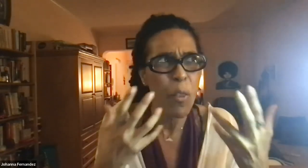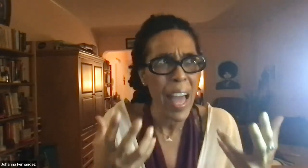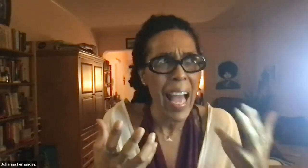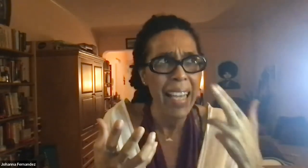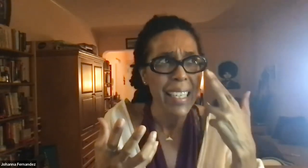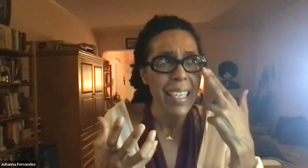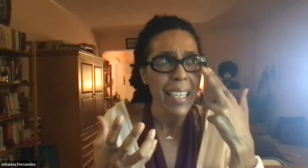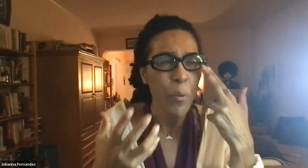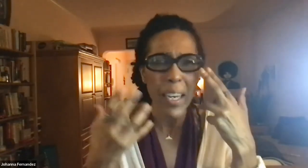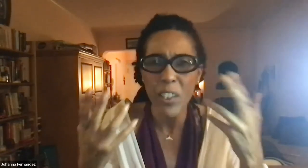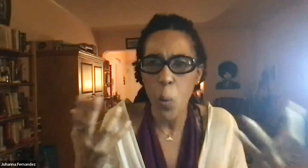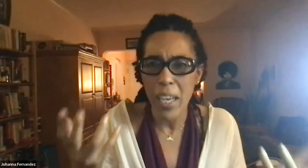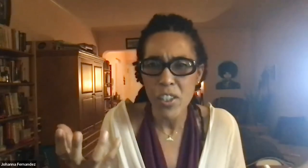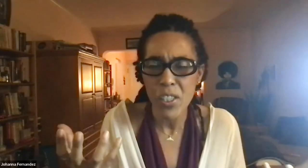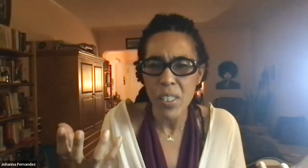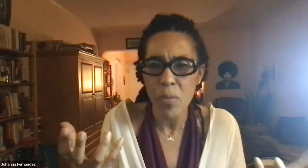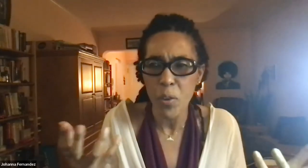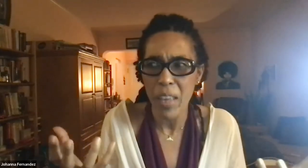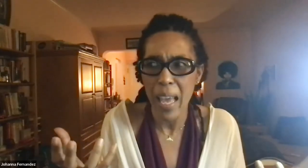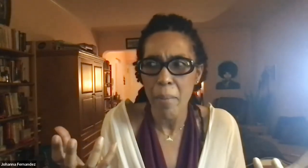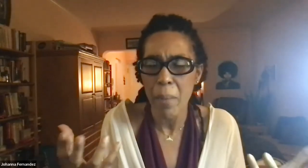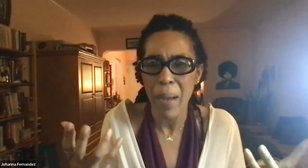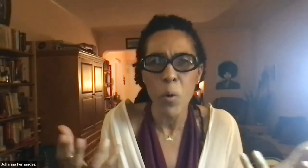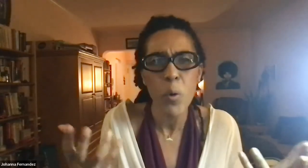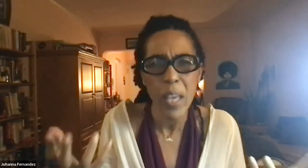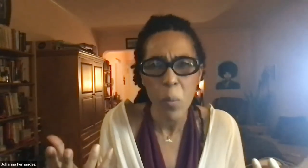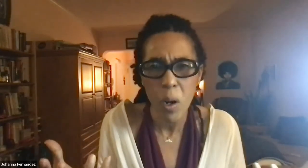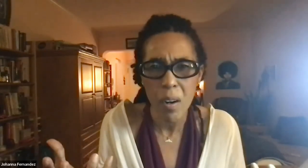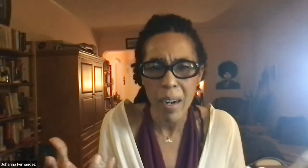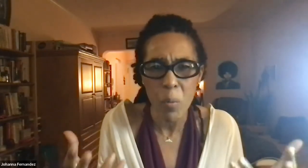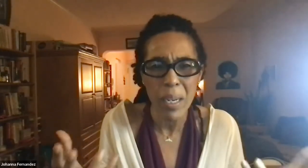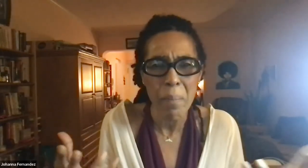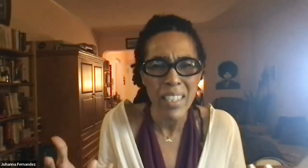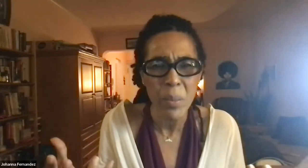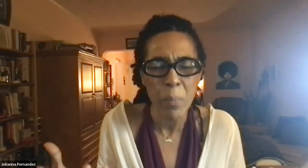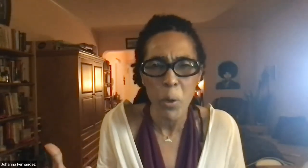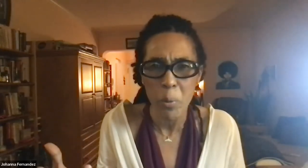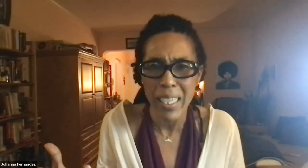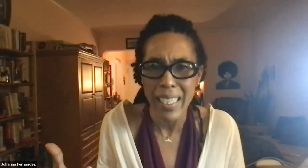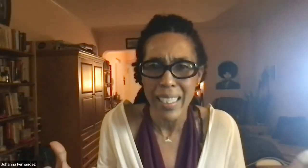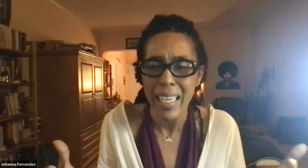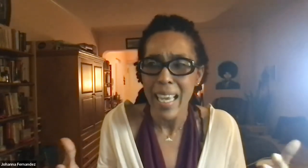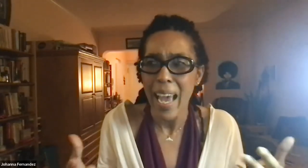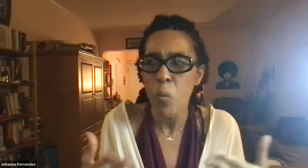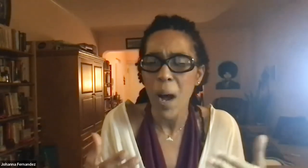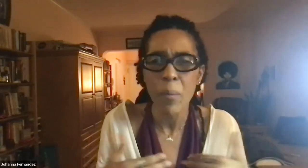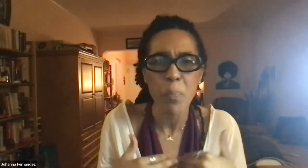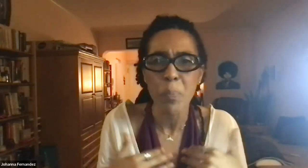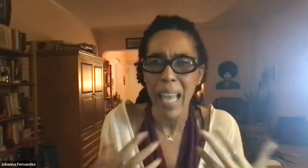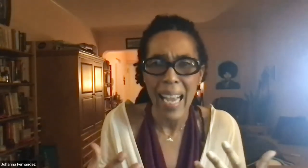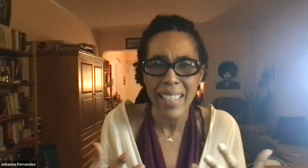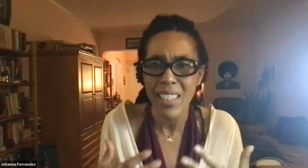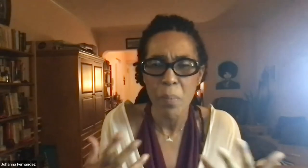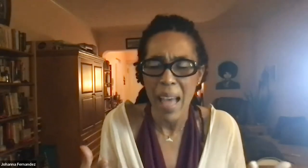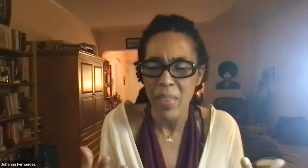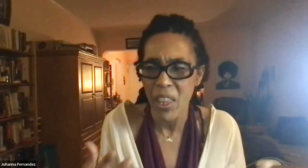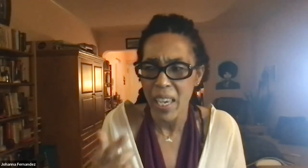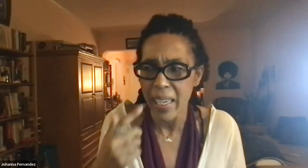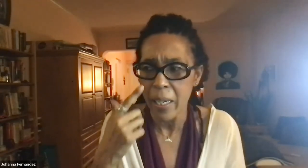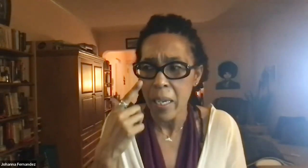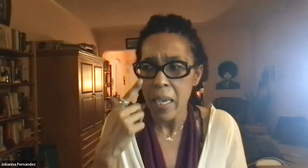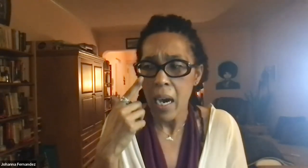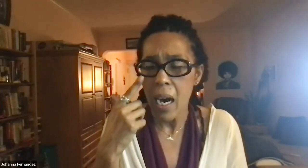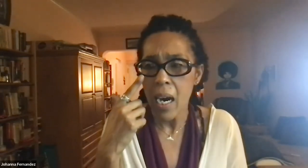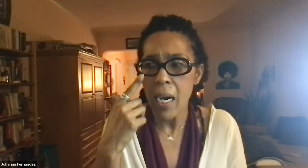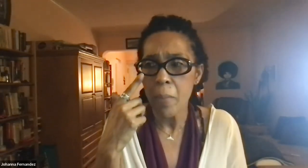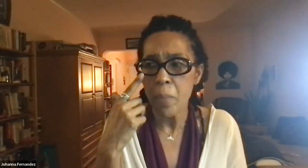and how that raised questions for them about who they were and what it meant to be Puerto Rican, and why was Black such a bad